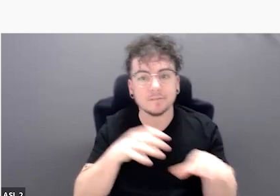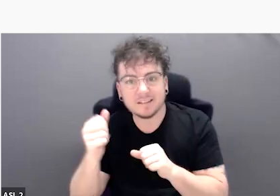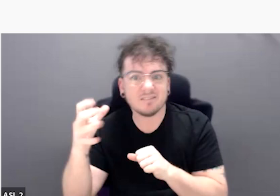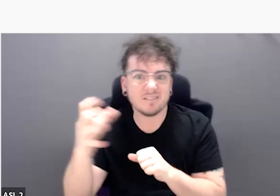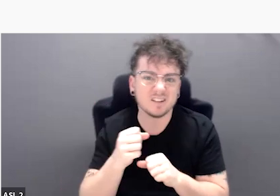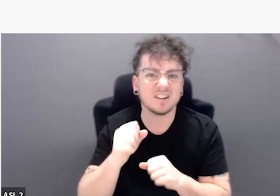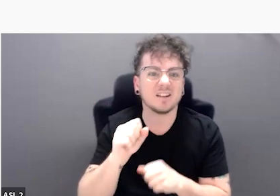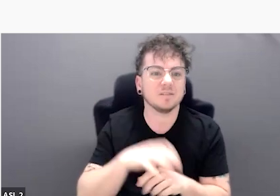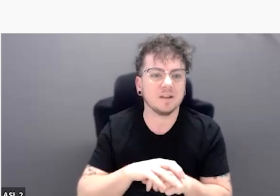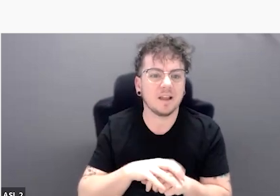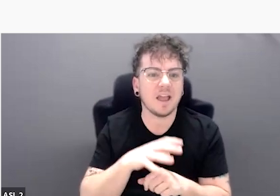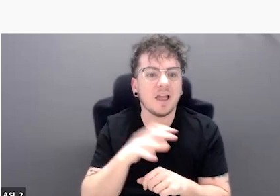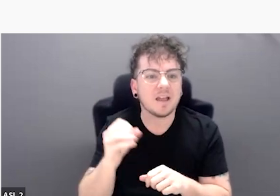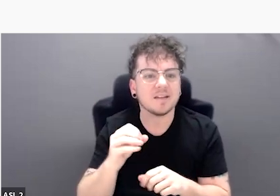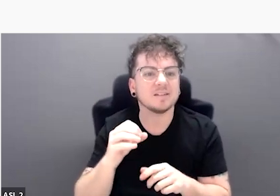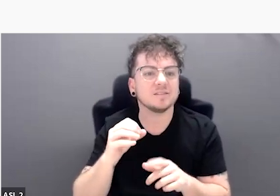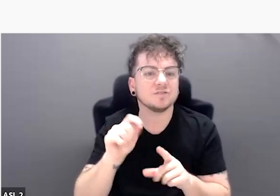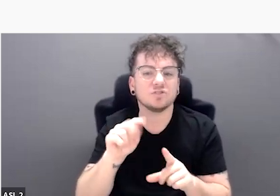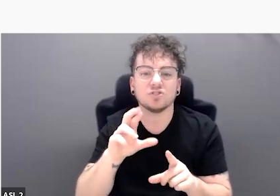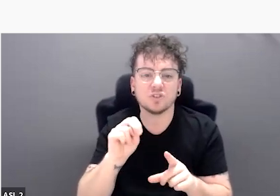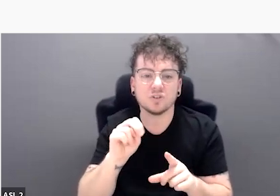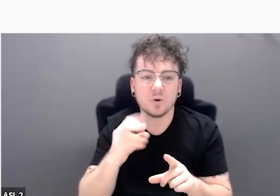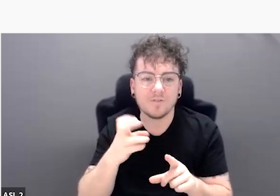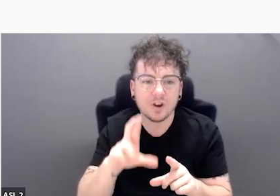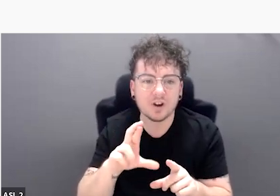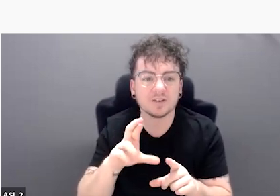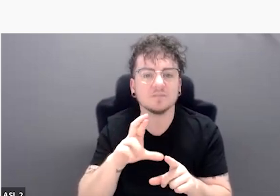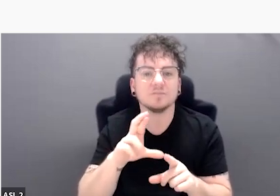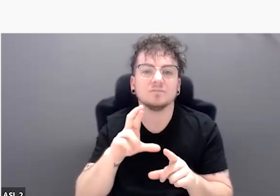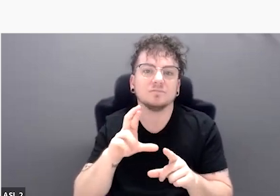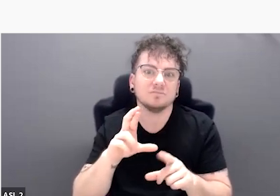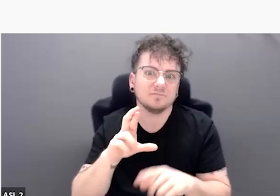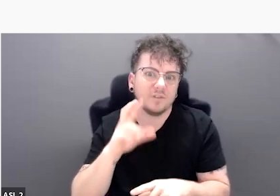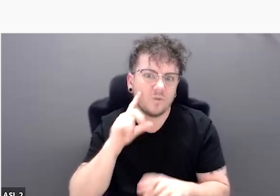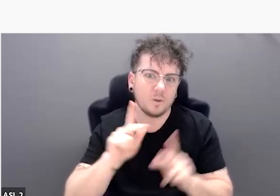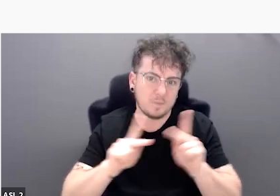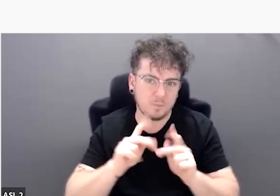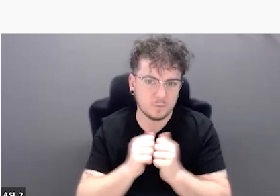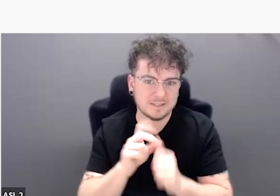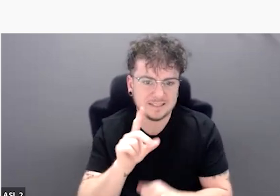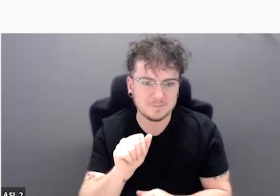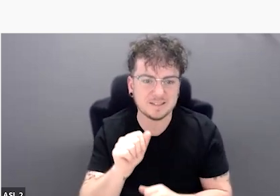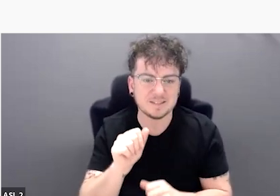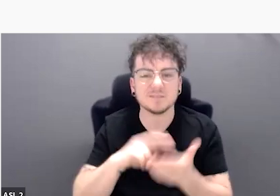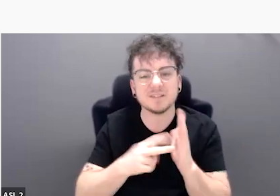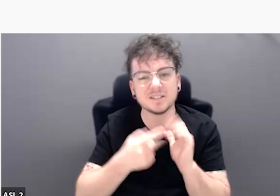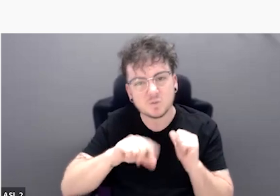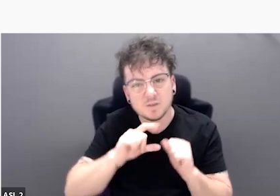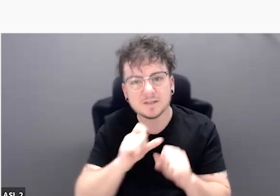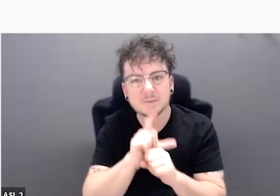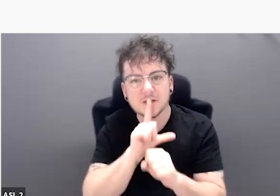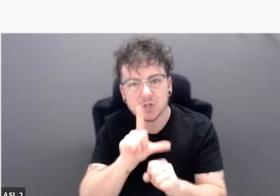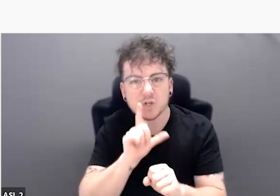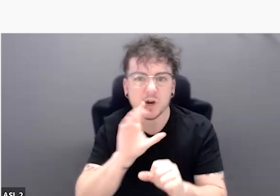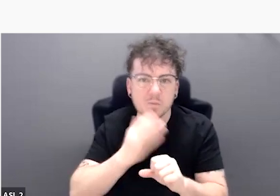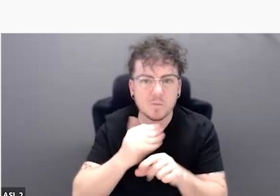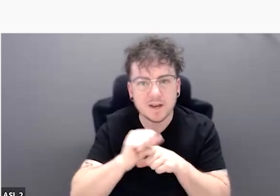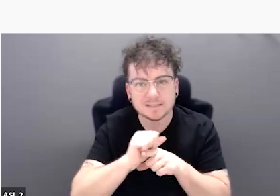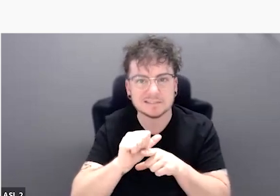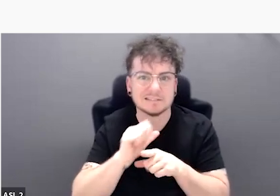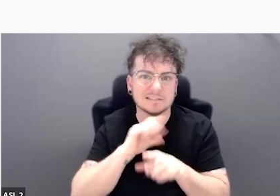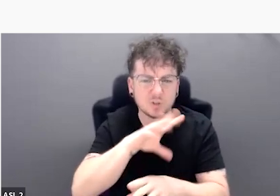disabilities. These metrics help us ensure that our recruitment and retention practices are inclusive and that we're moving forward towards